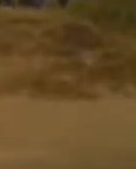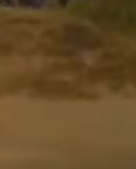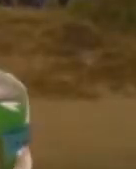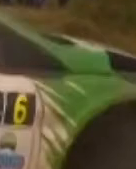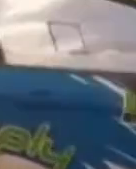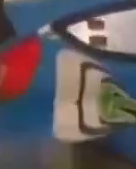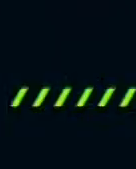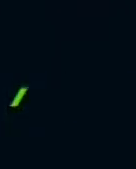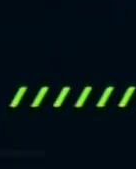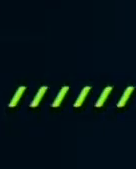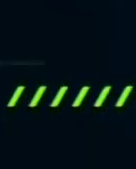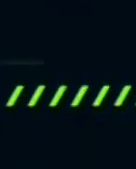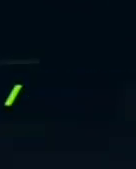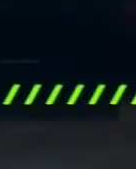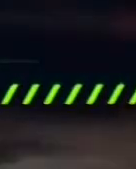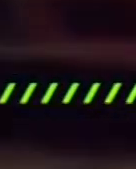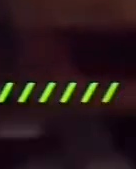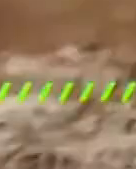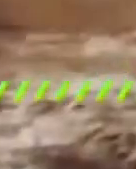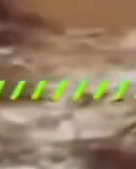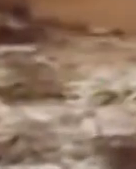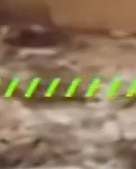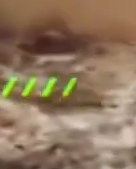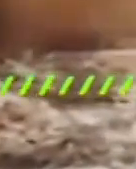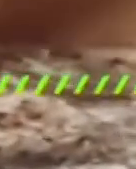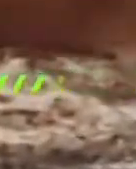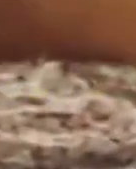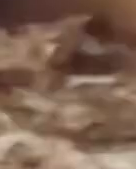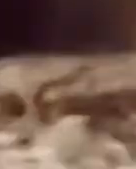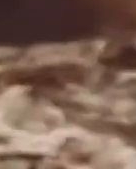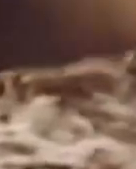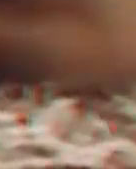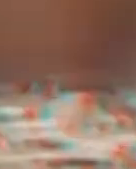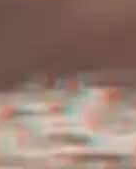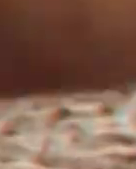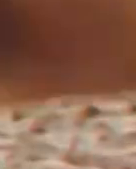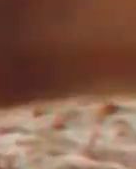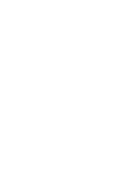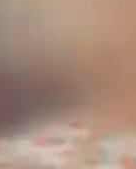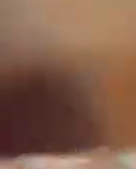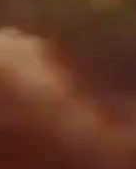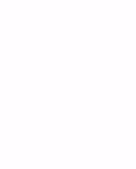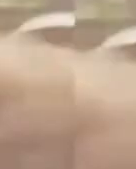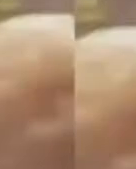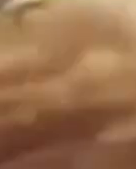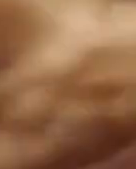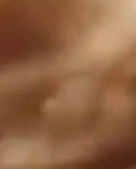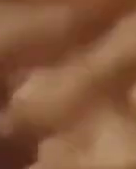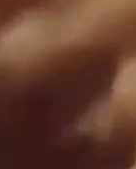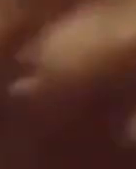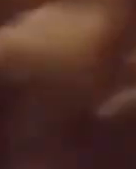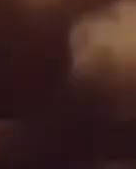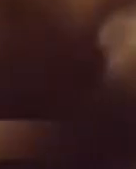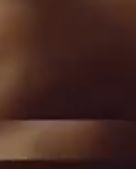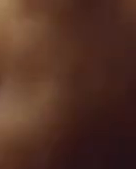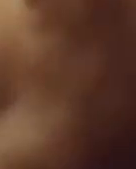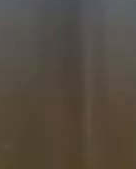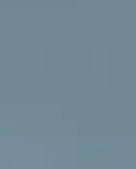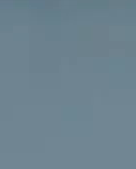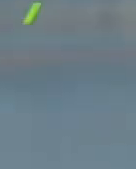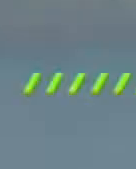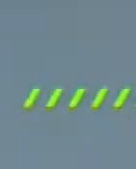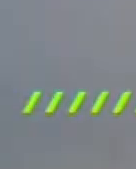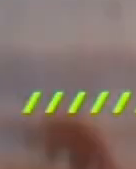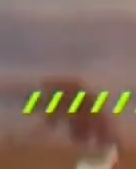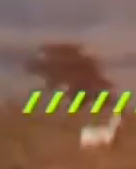The greatest rally in the world is back in Kenya. Catch all the action of WRC Safari Rally live and exclusive